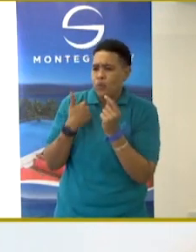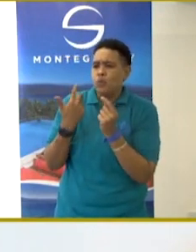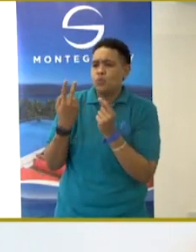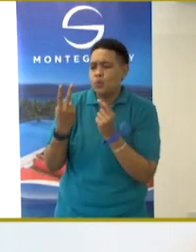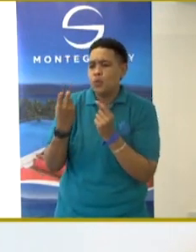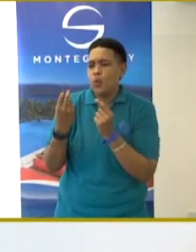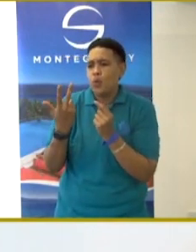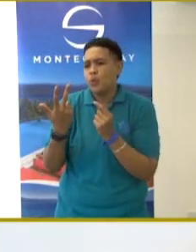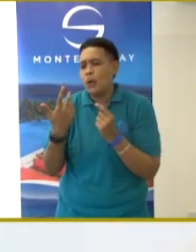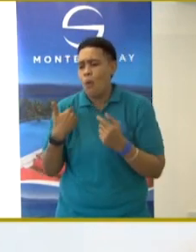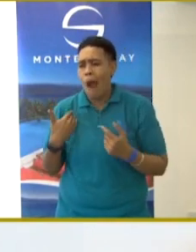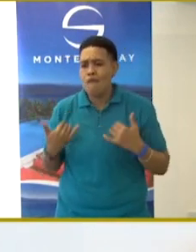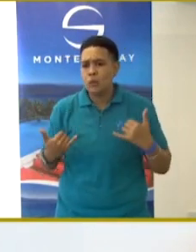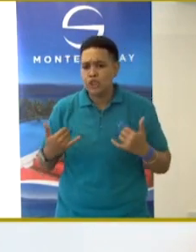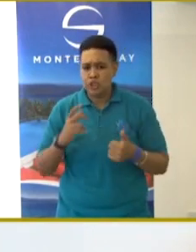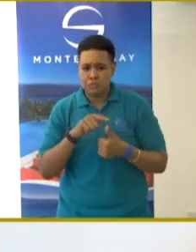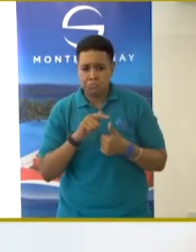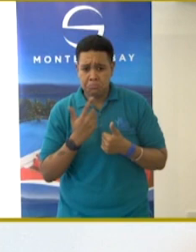have.